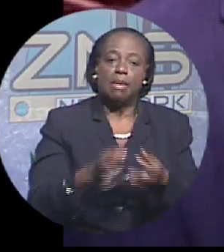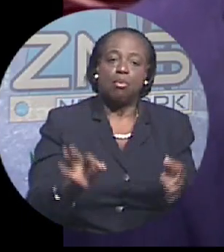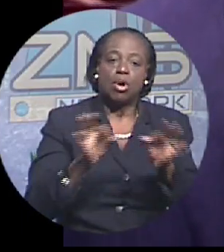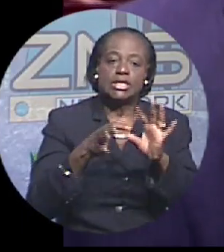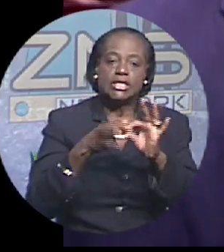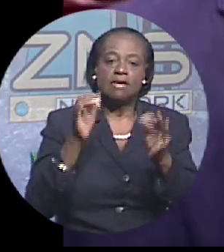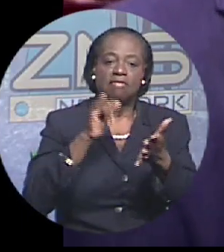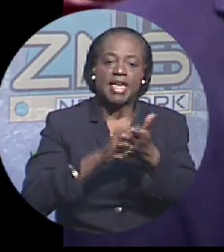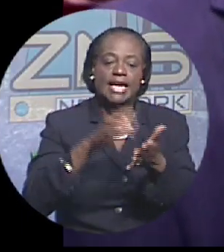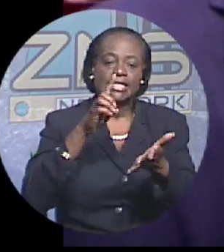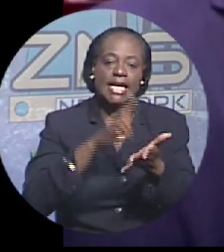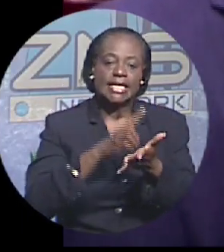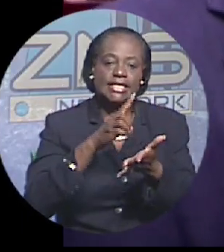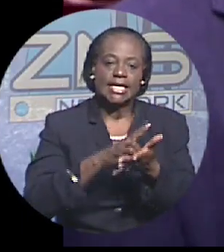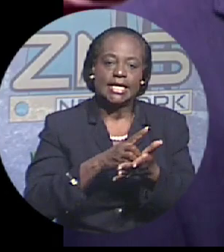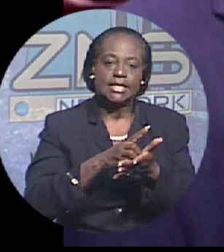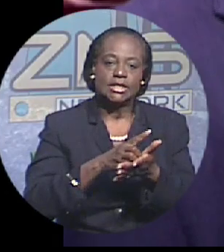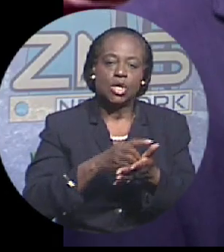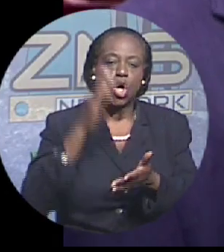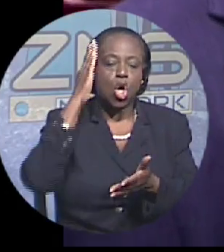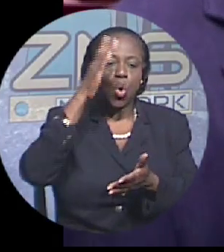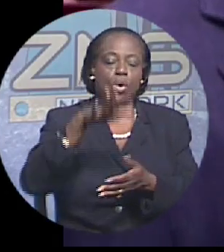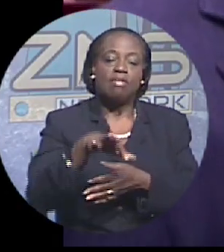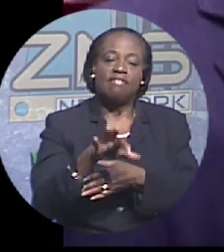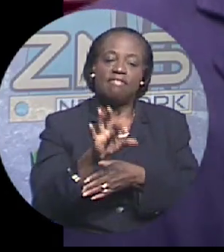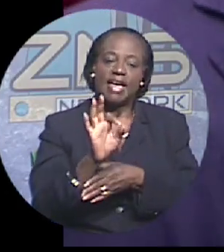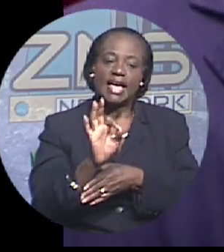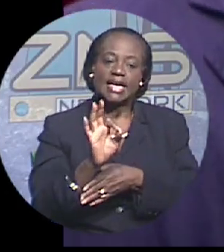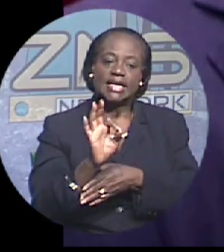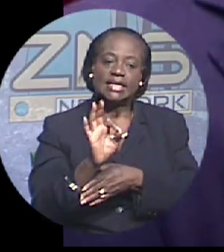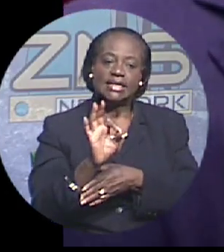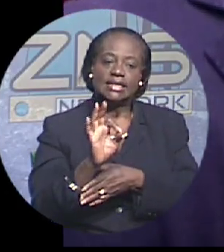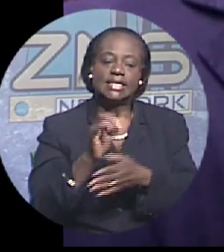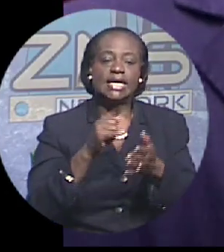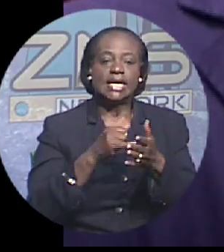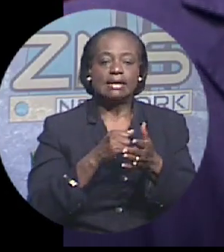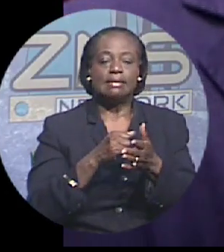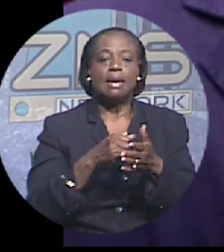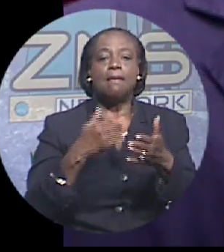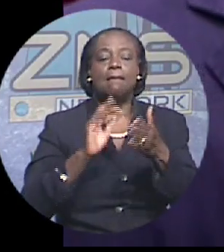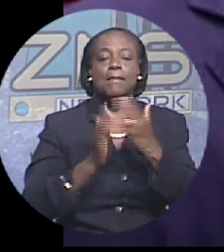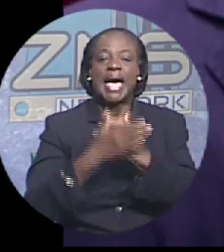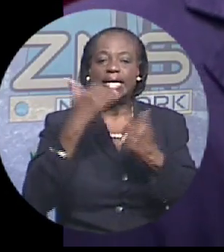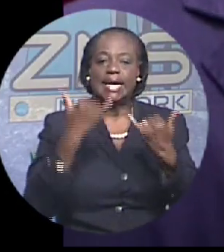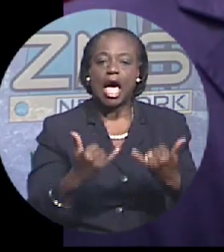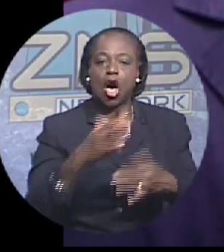date will find a formula between now and then